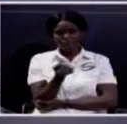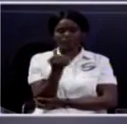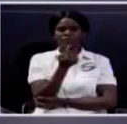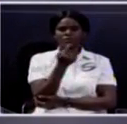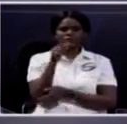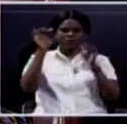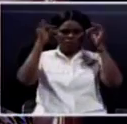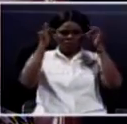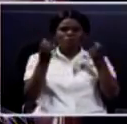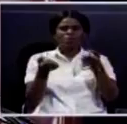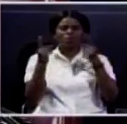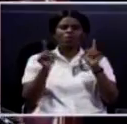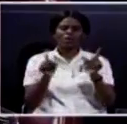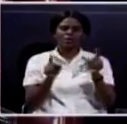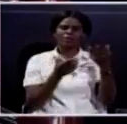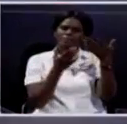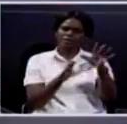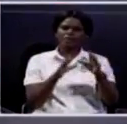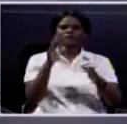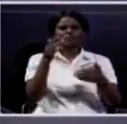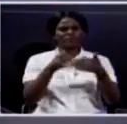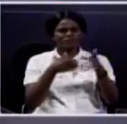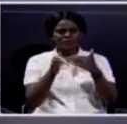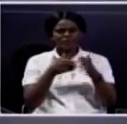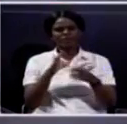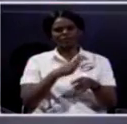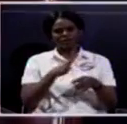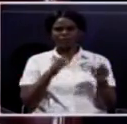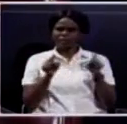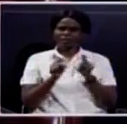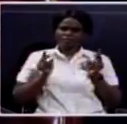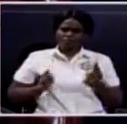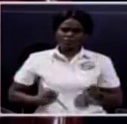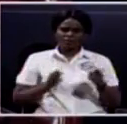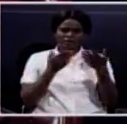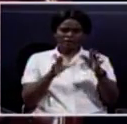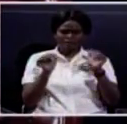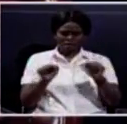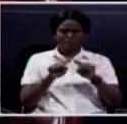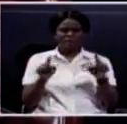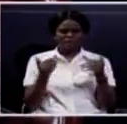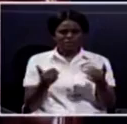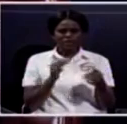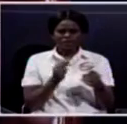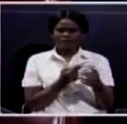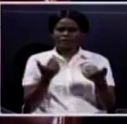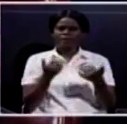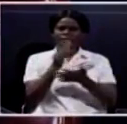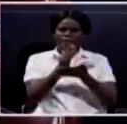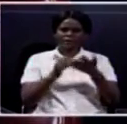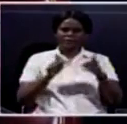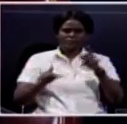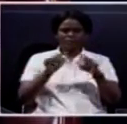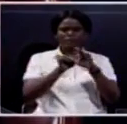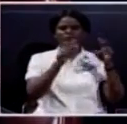Where has it gone? But a cow can die, isn't it? It's okay, even human beings can die. But now, here we are talking about some of the people in the